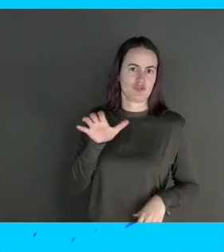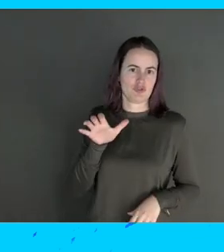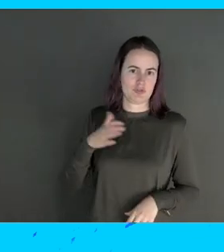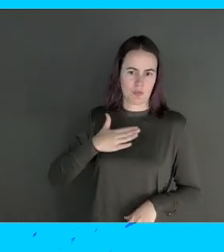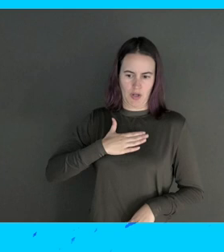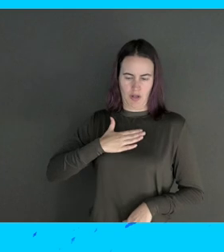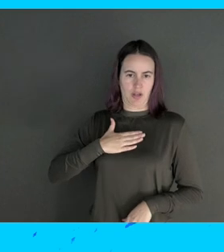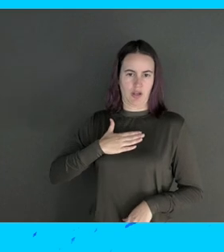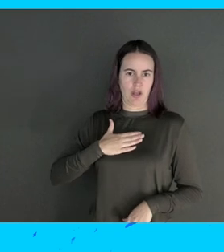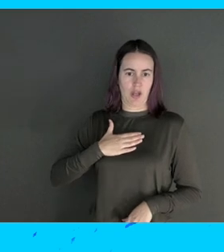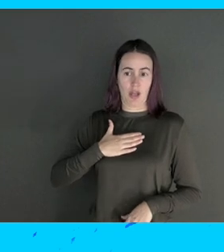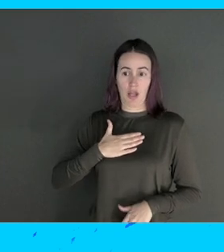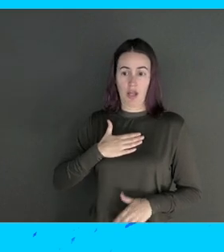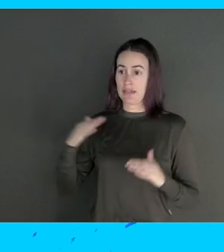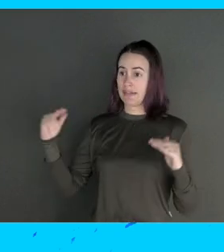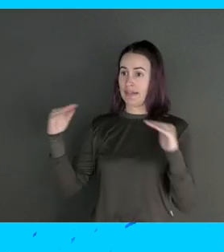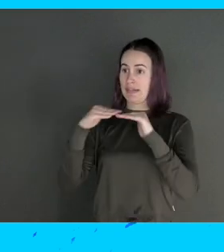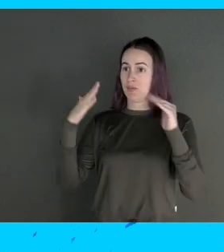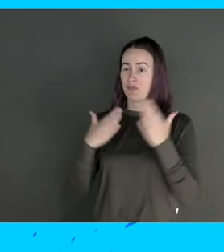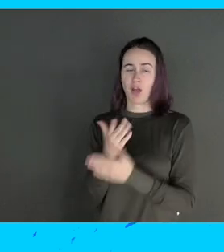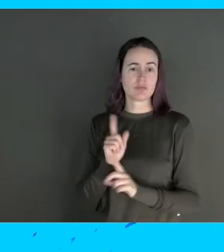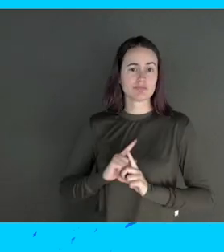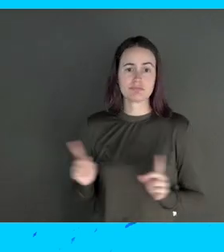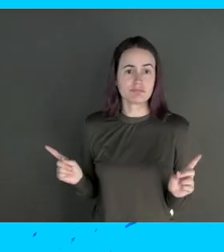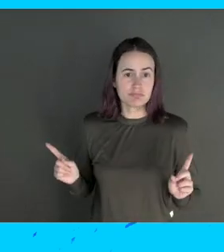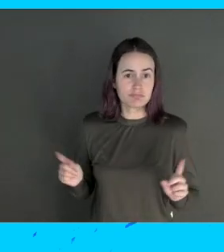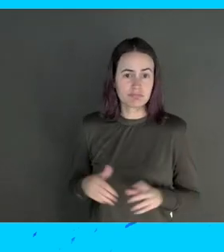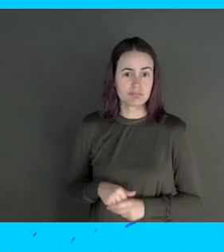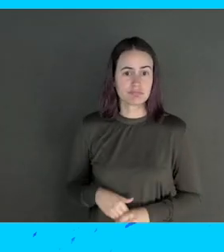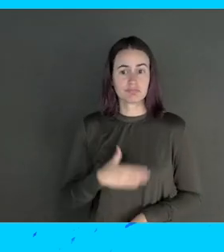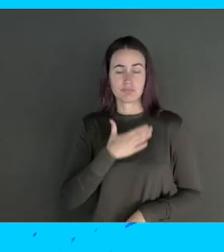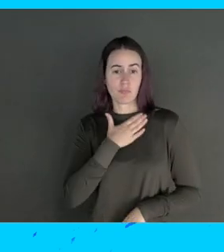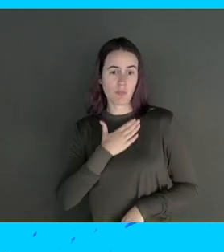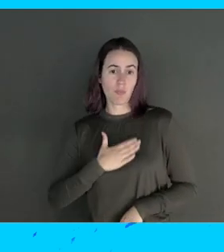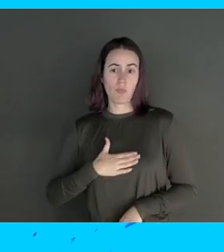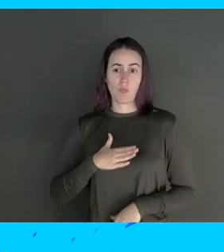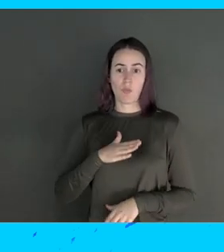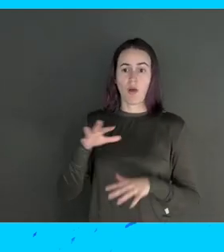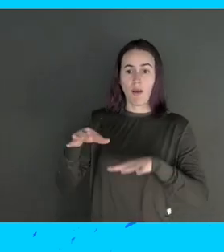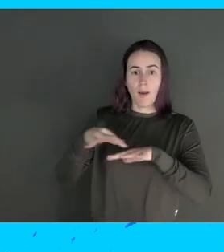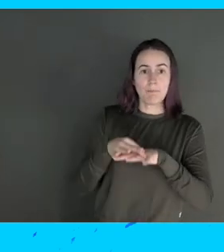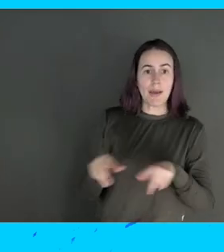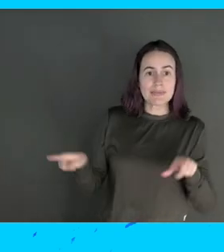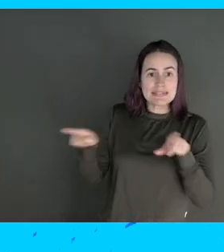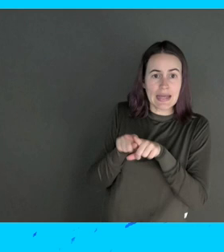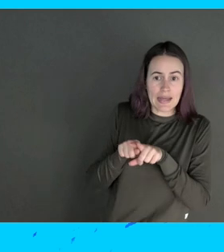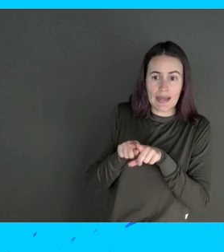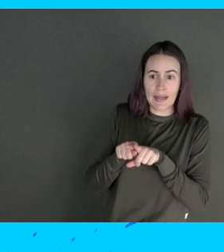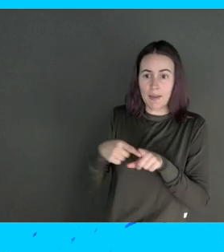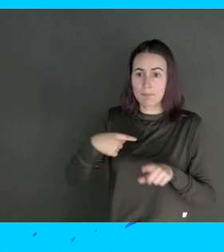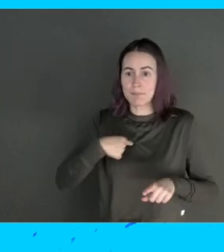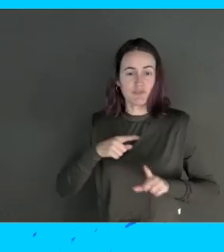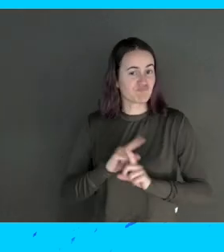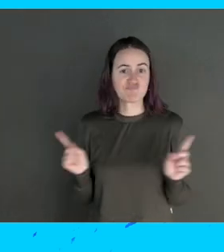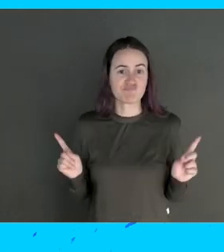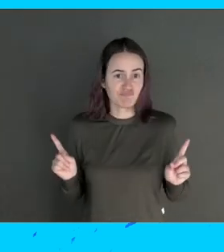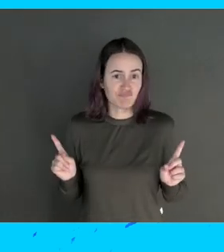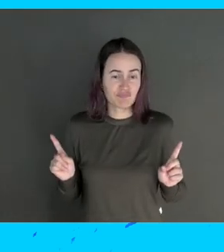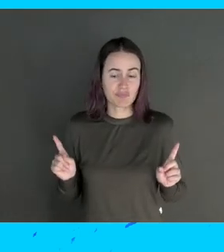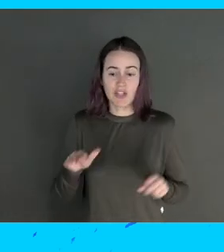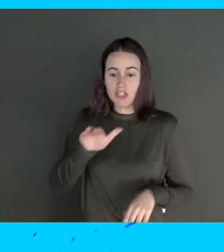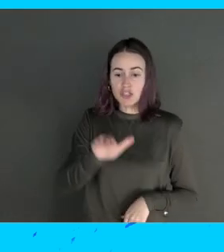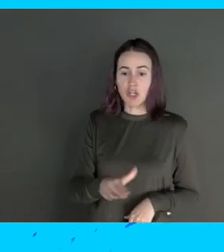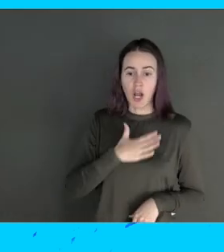no equal rights. So same-sex marriage is not legalized. Adoption for LGBT couples is not legalized.